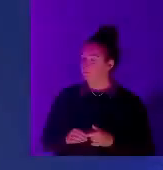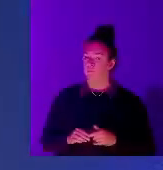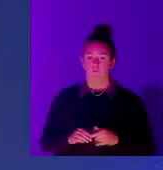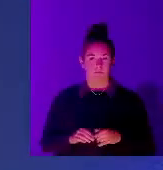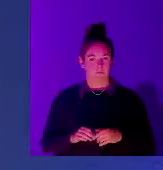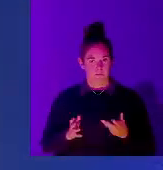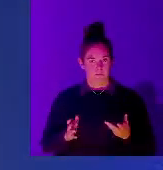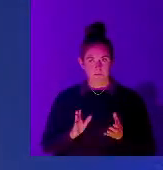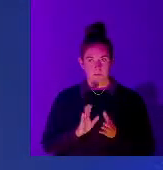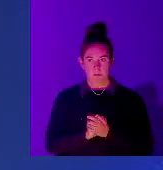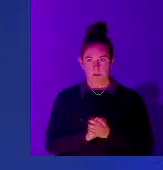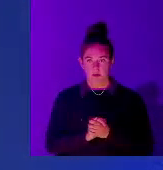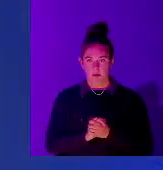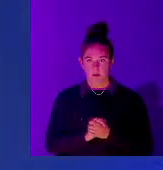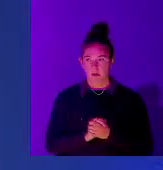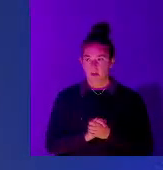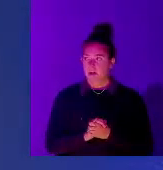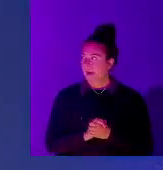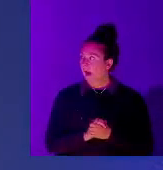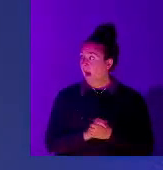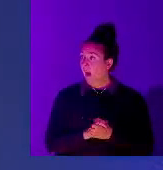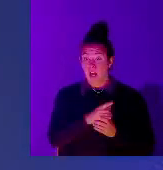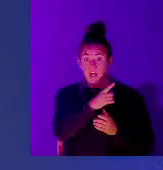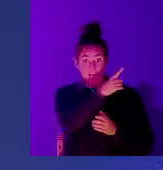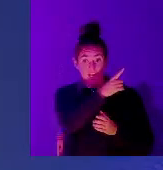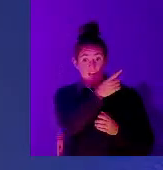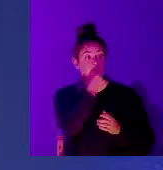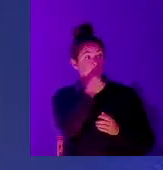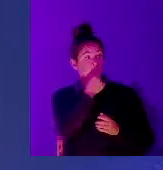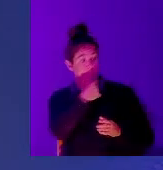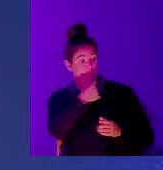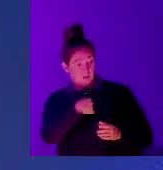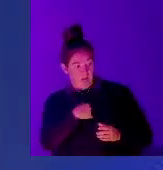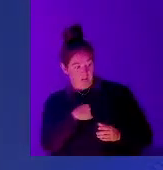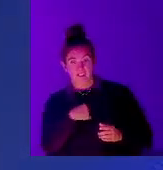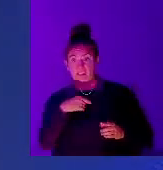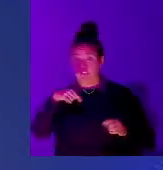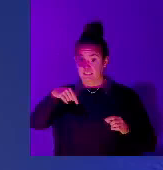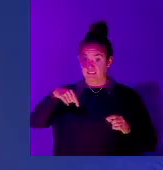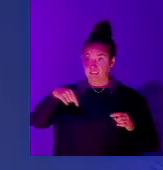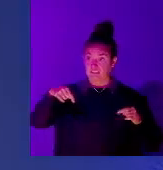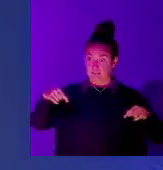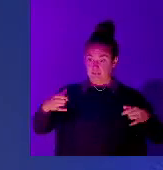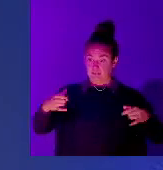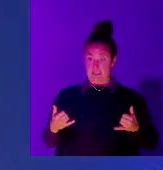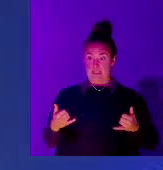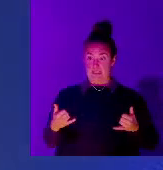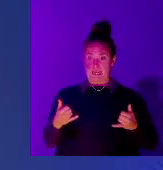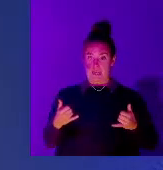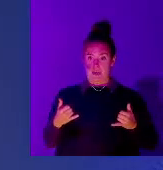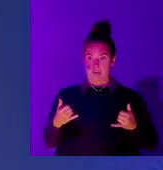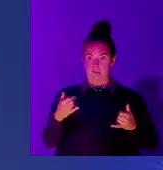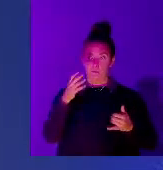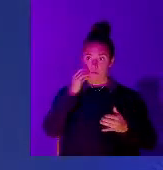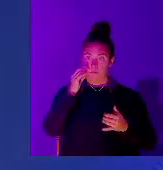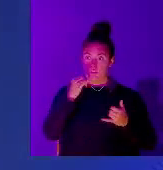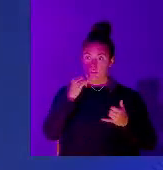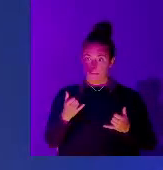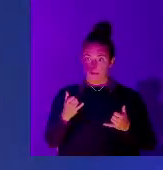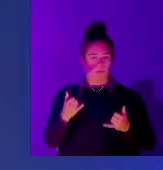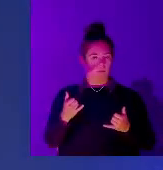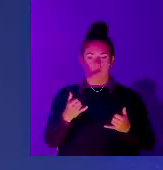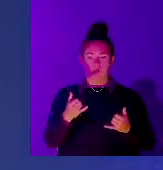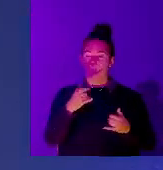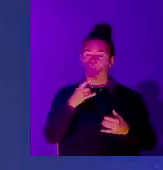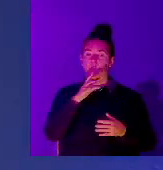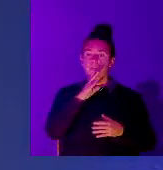He told us of these times that we would be living in a long time ago, so that as they are fulfilled,